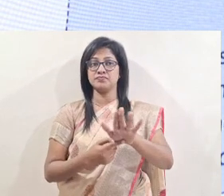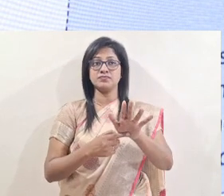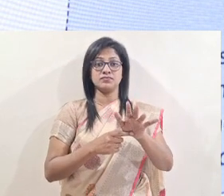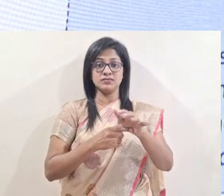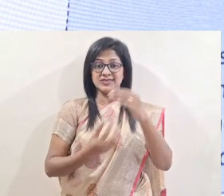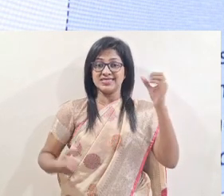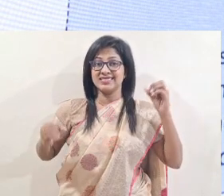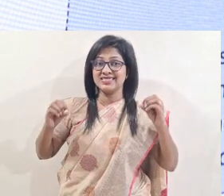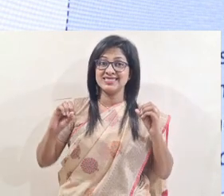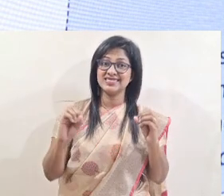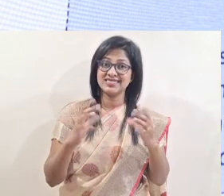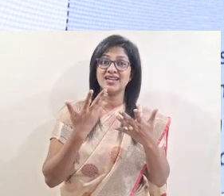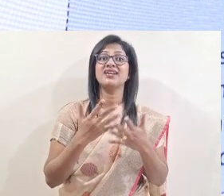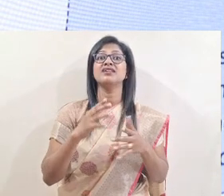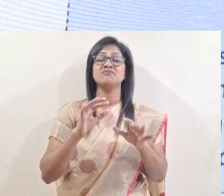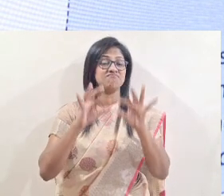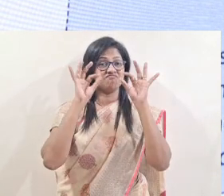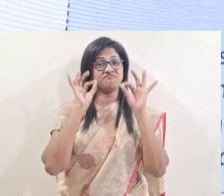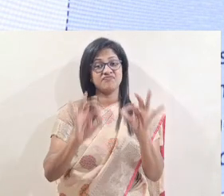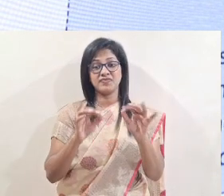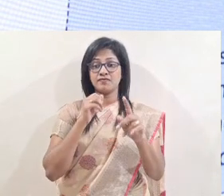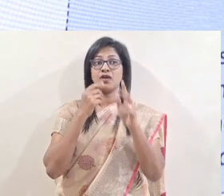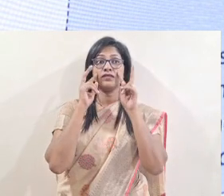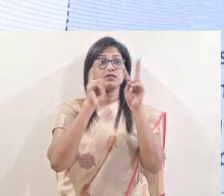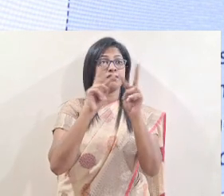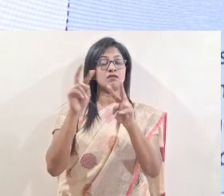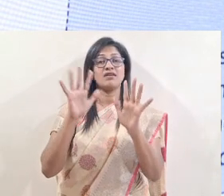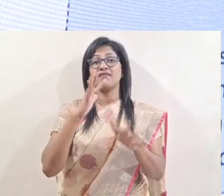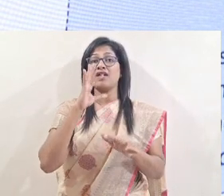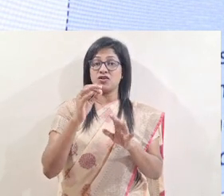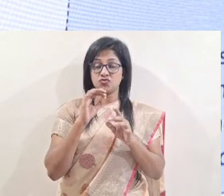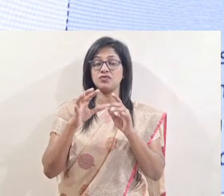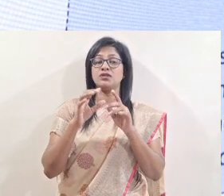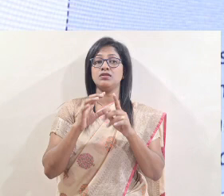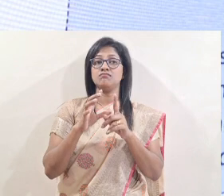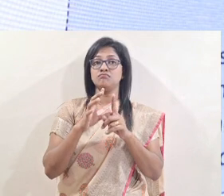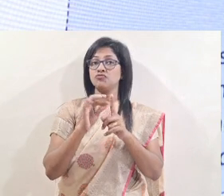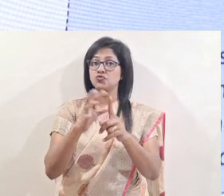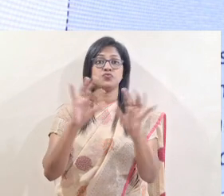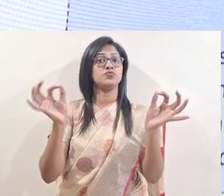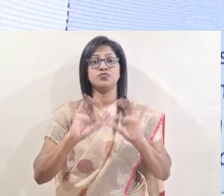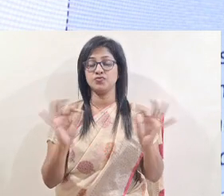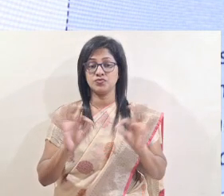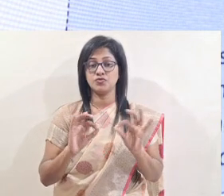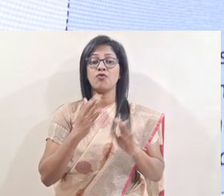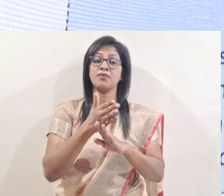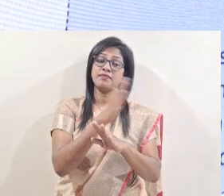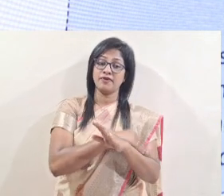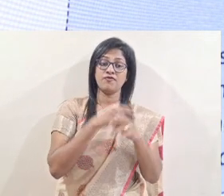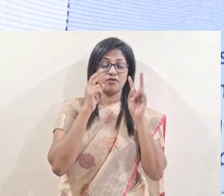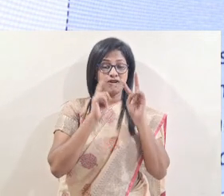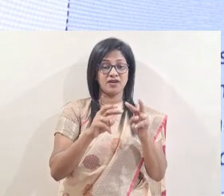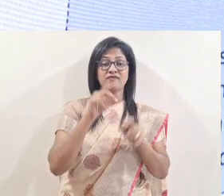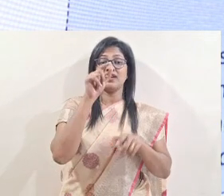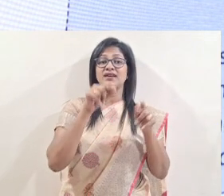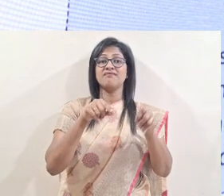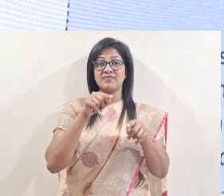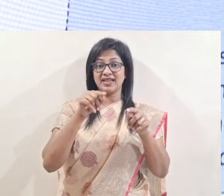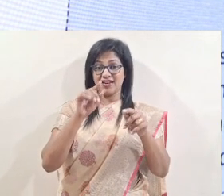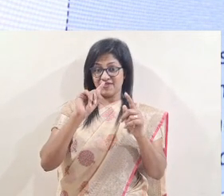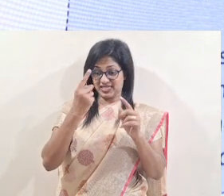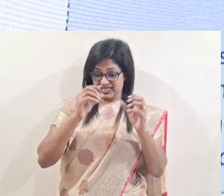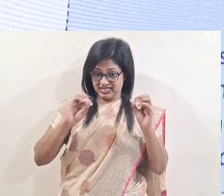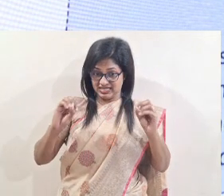even the actual implementation of these projects. For instance, there was a huge surge in the property values when we look